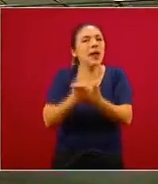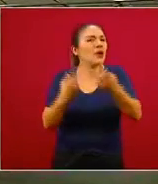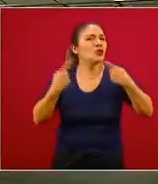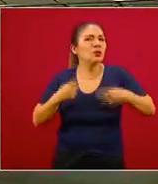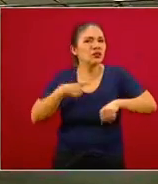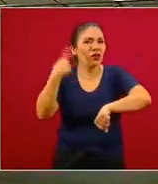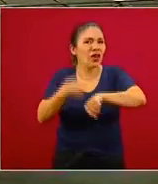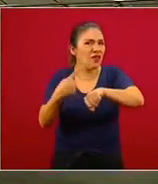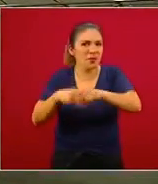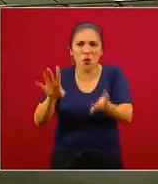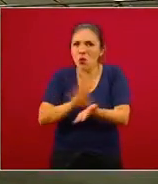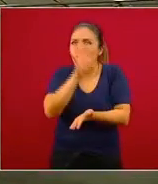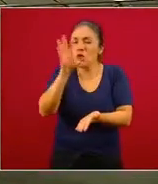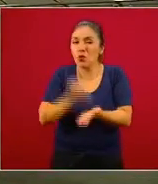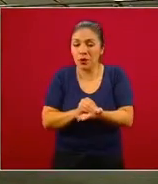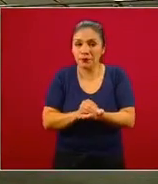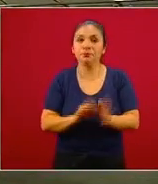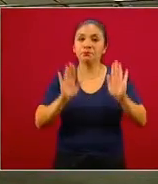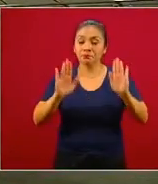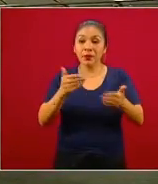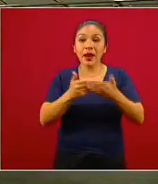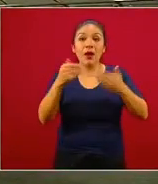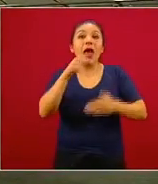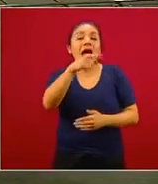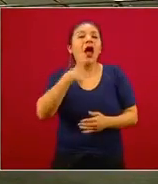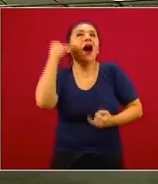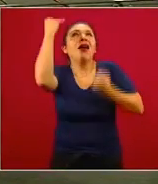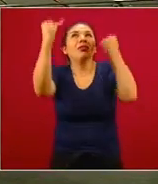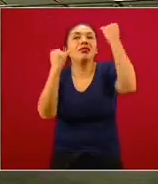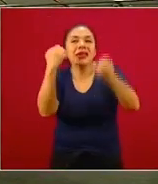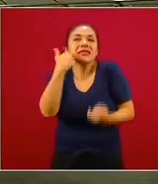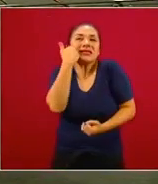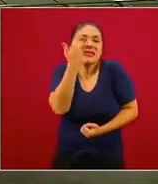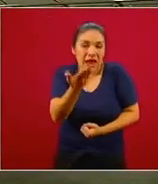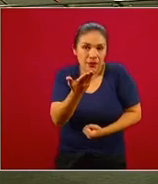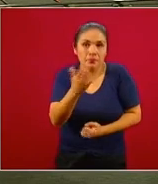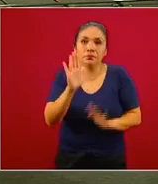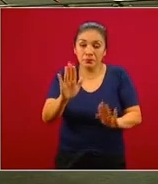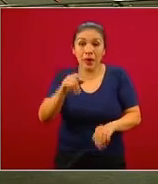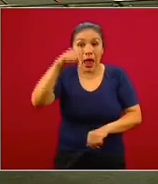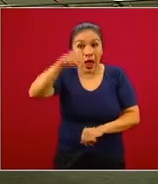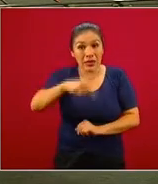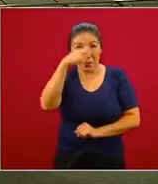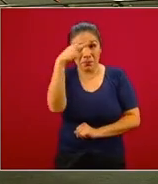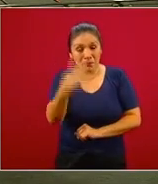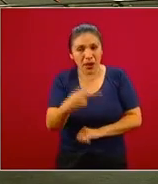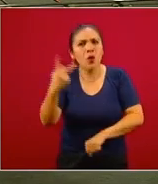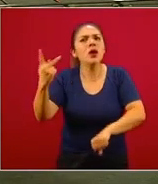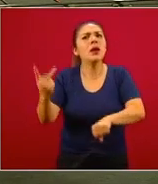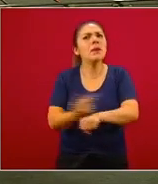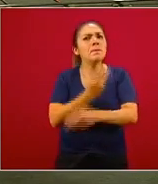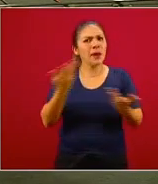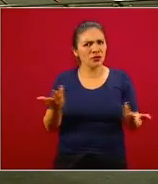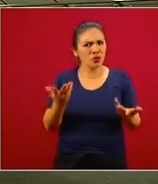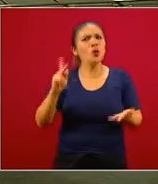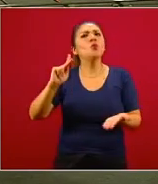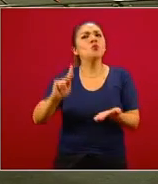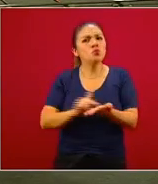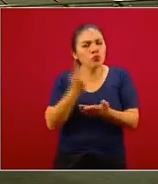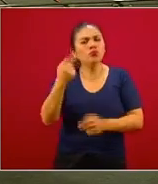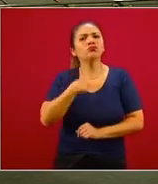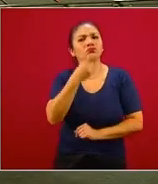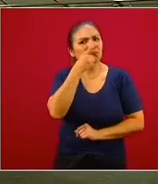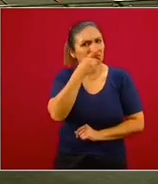area of the curve, meaning the total number of cases, can decrease in some way. That is objective number 3,